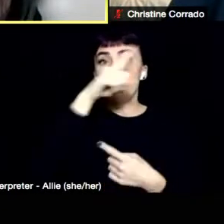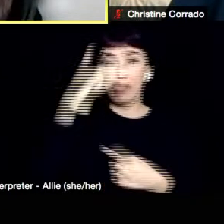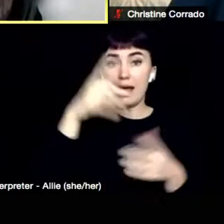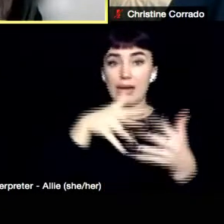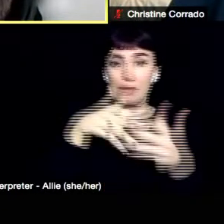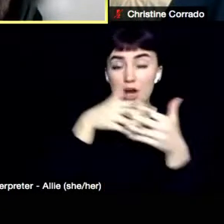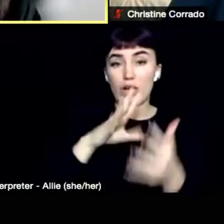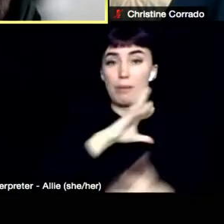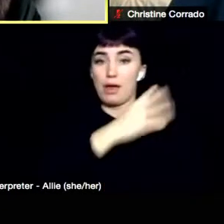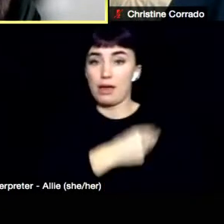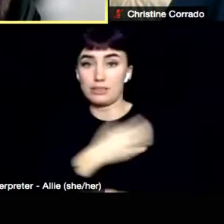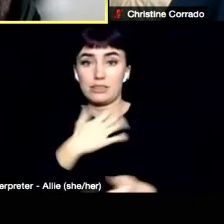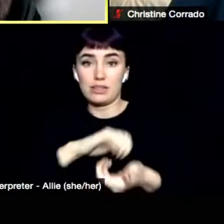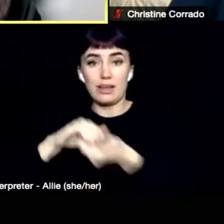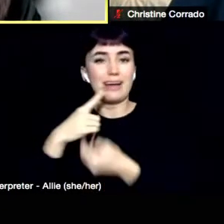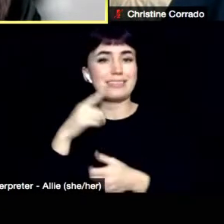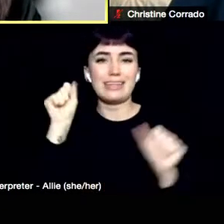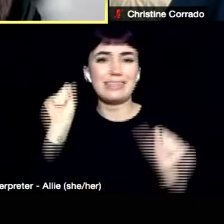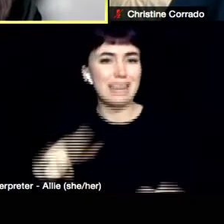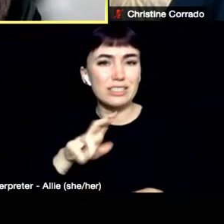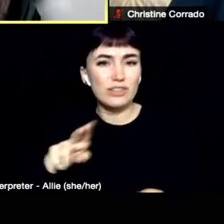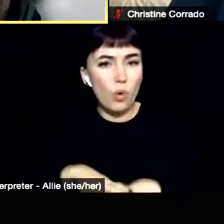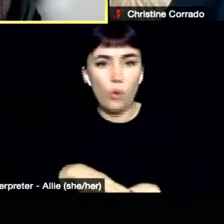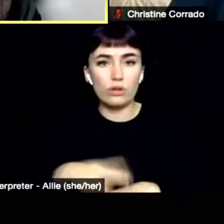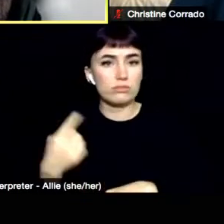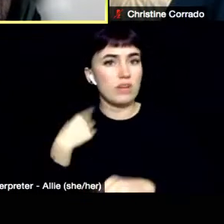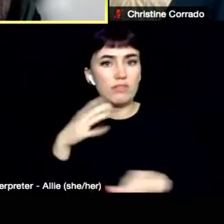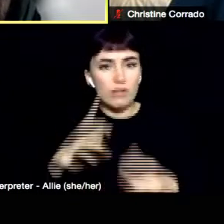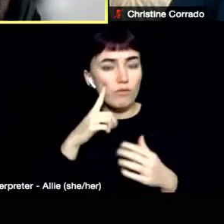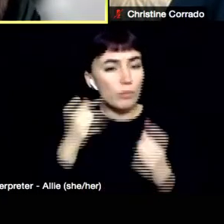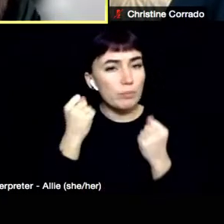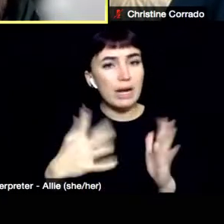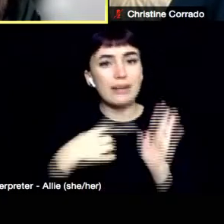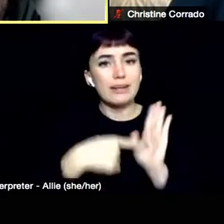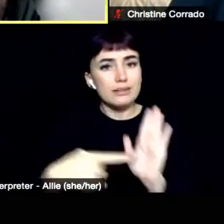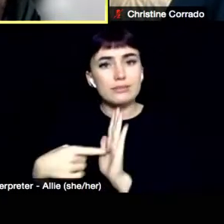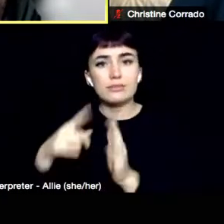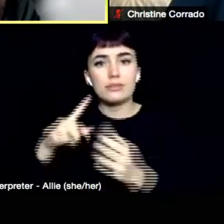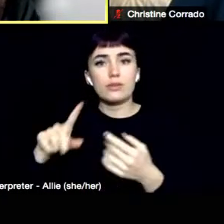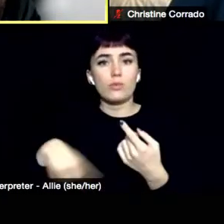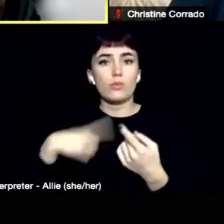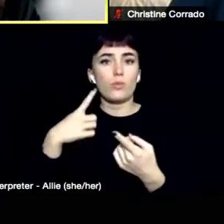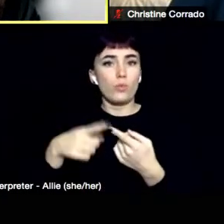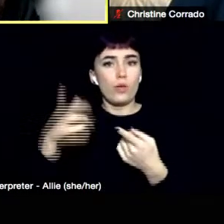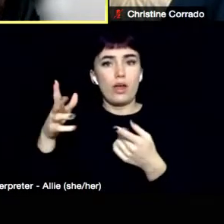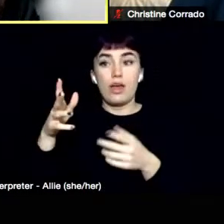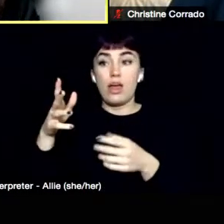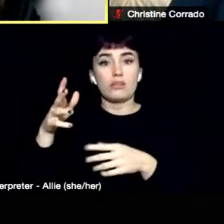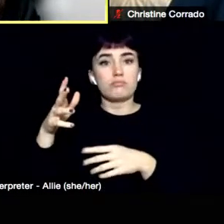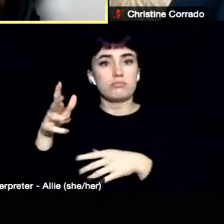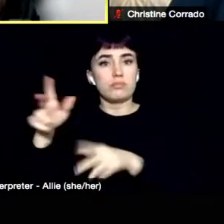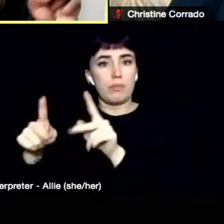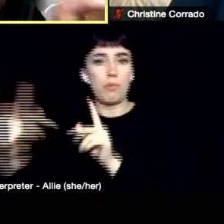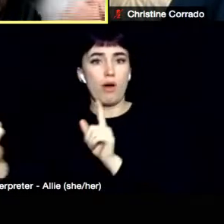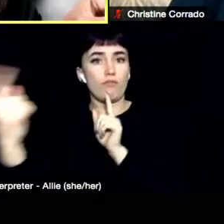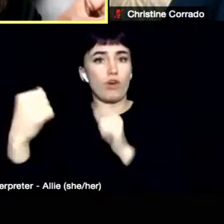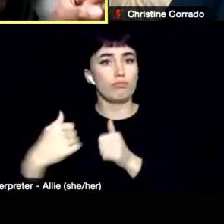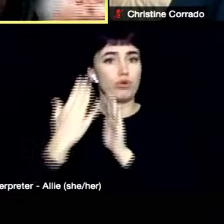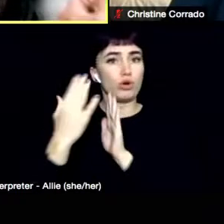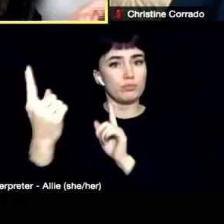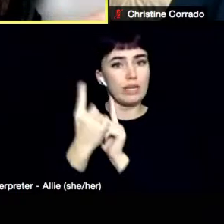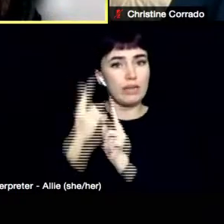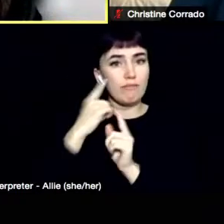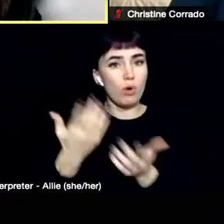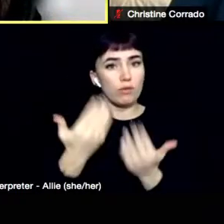said yes without hesitation, as I have done in many instances when constituents have approached me to be an allyship, including